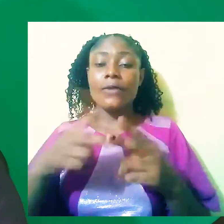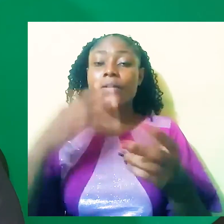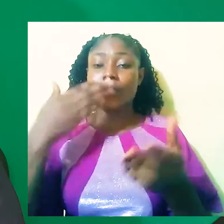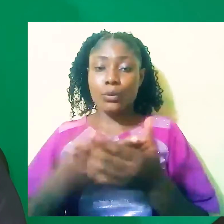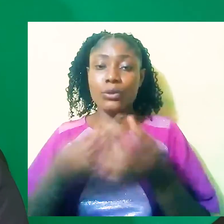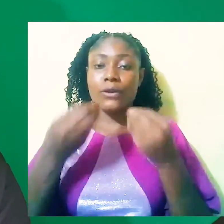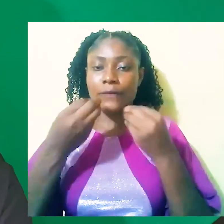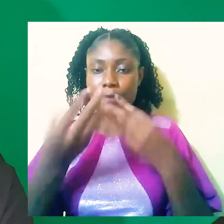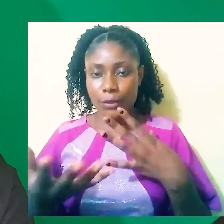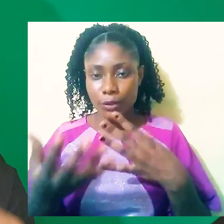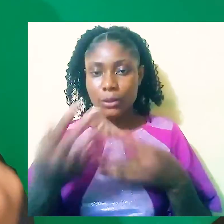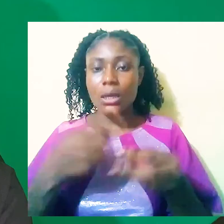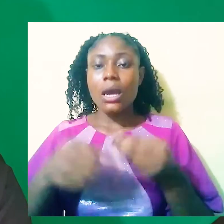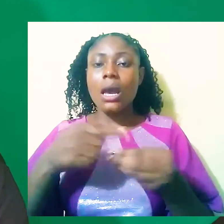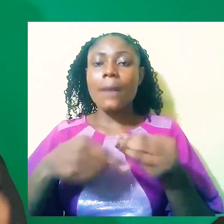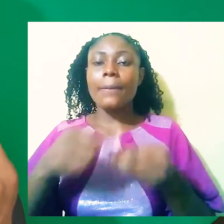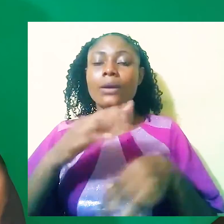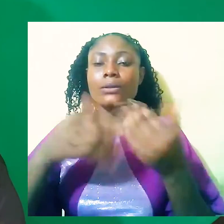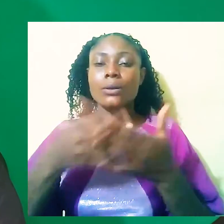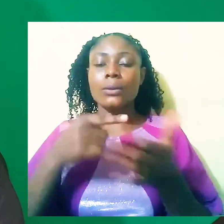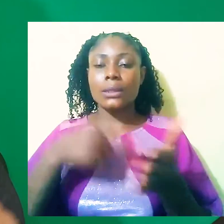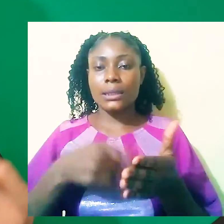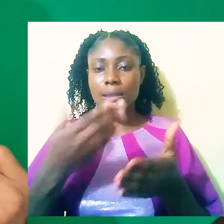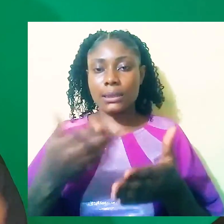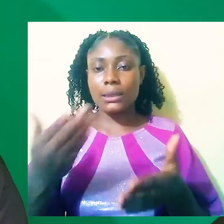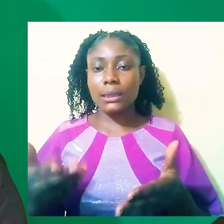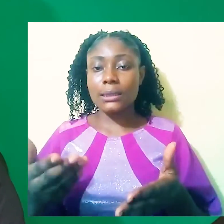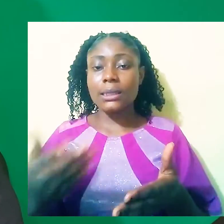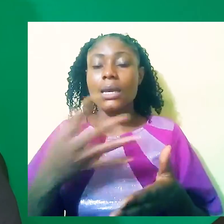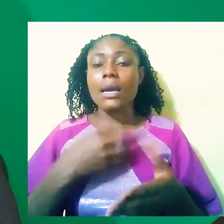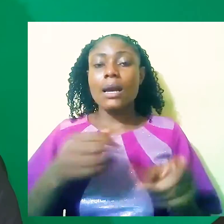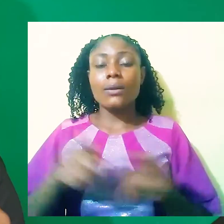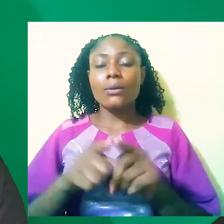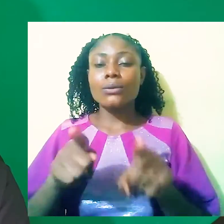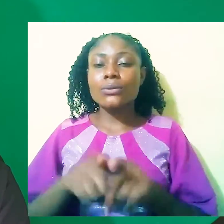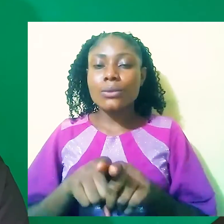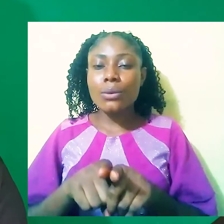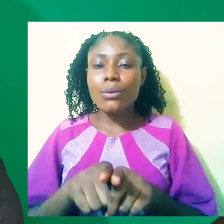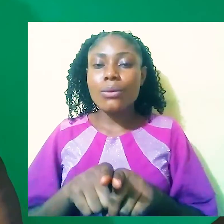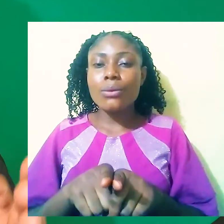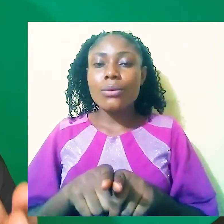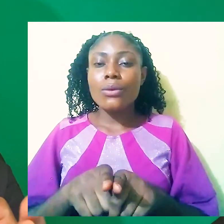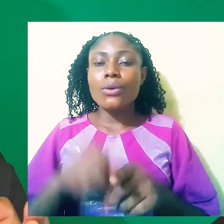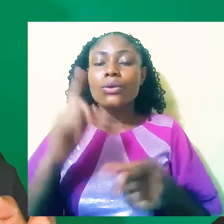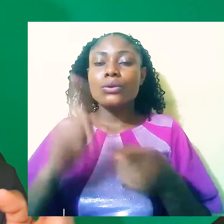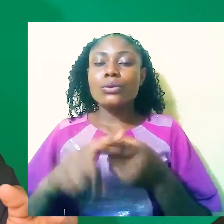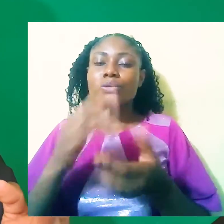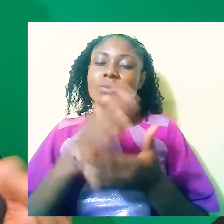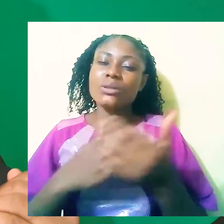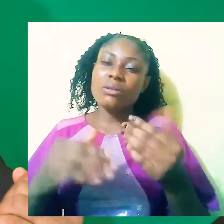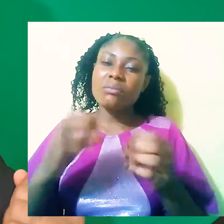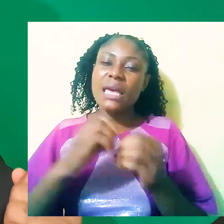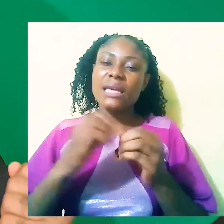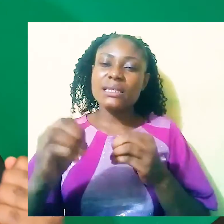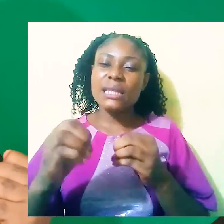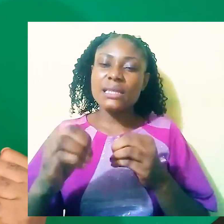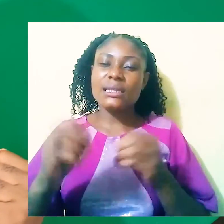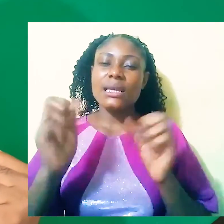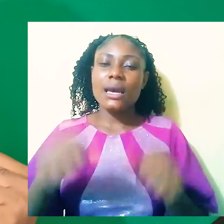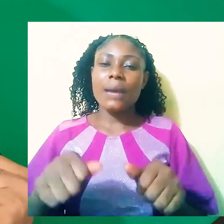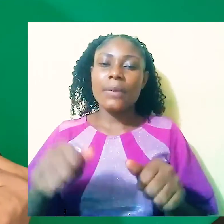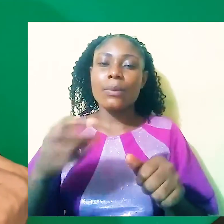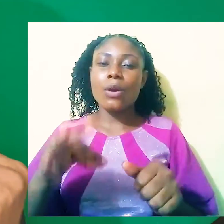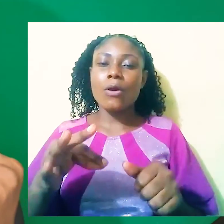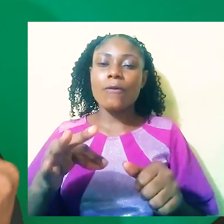6 years, we have a very good information about all this, and also